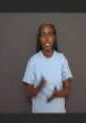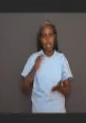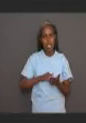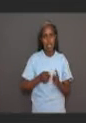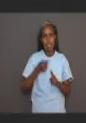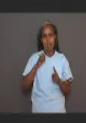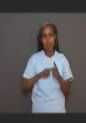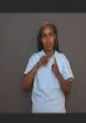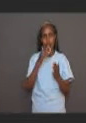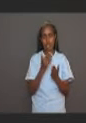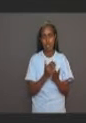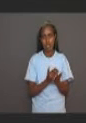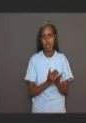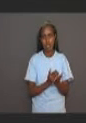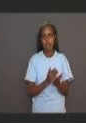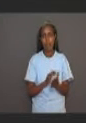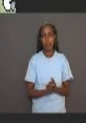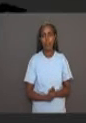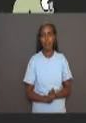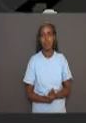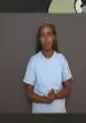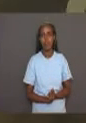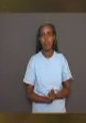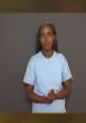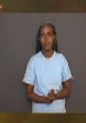Let's get back to our lesson.